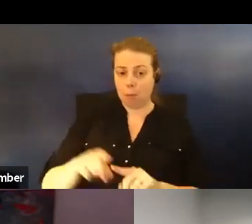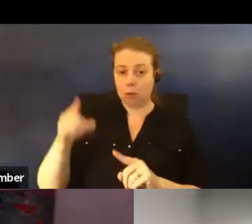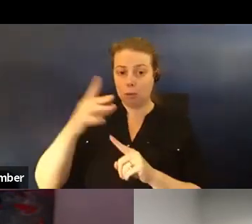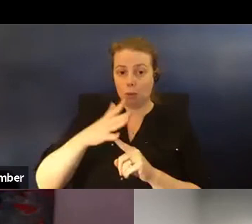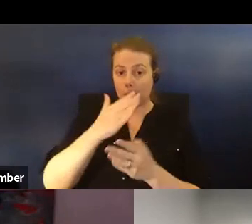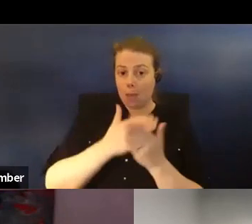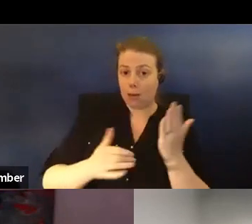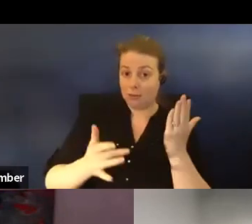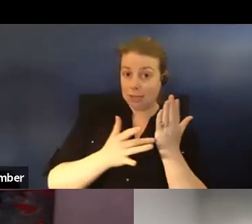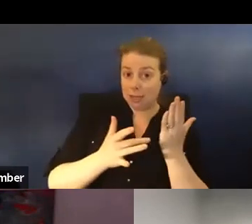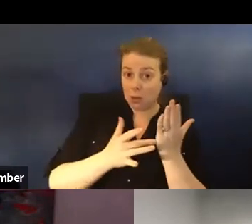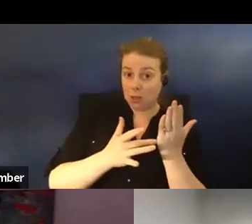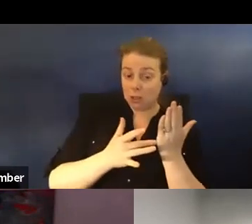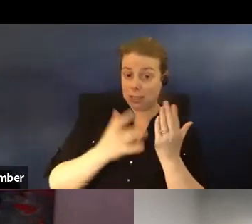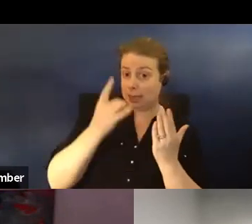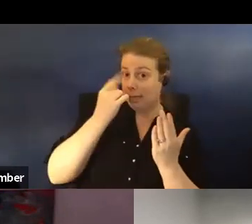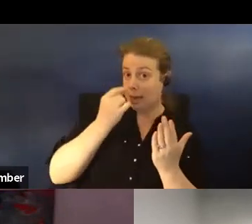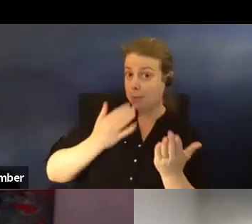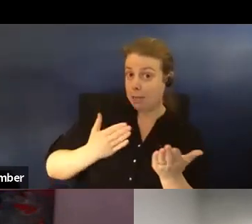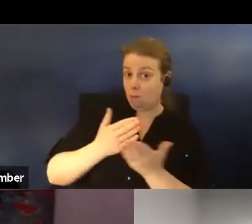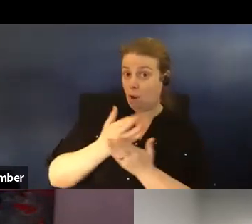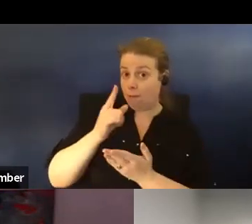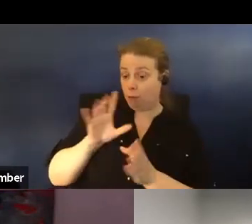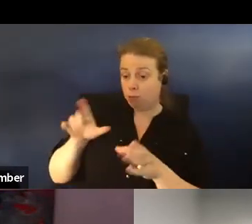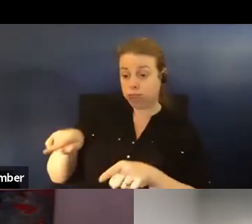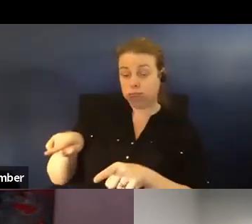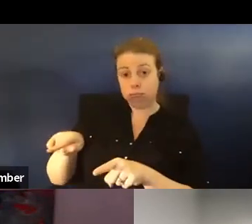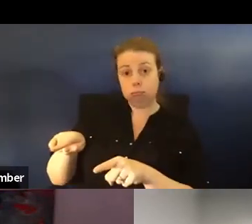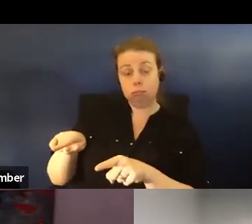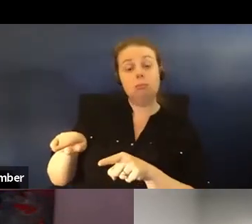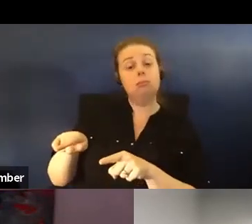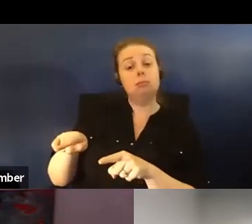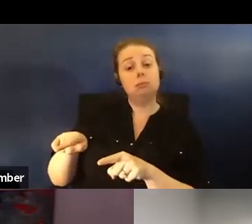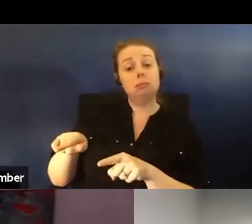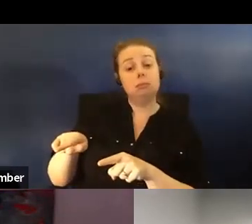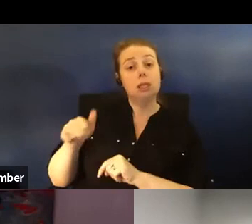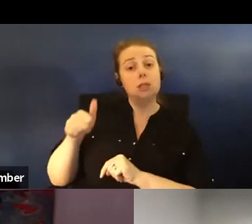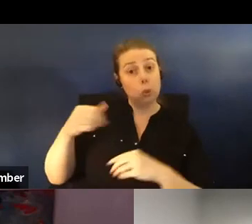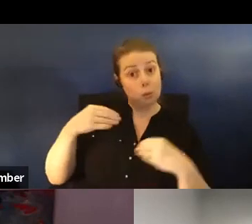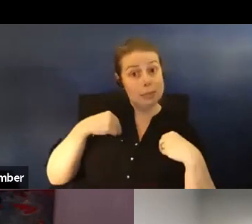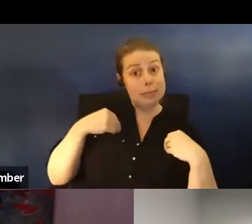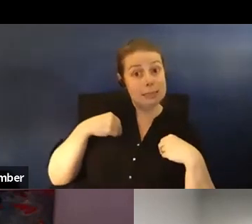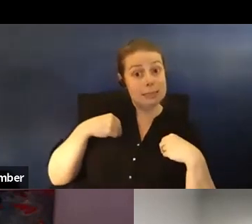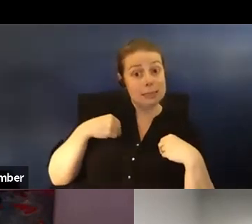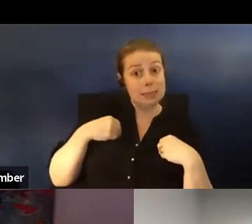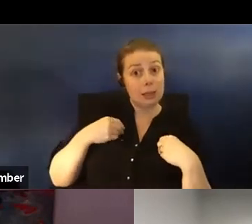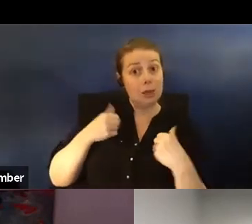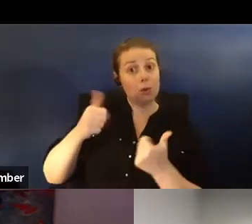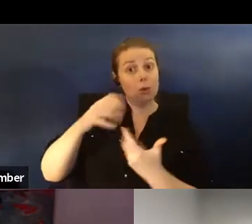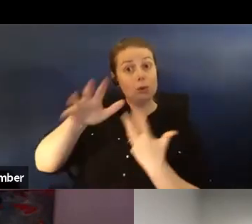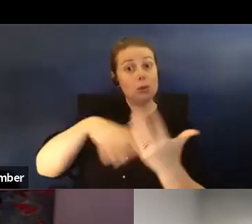terms of it as an enabling right for people with disability is also that it is good business and good social